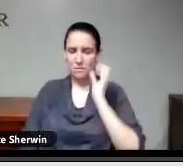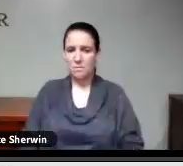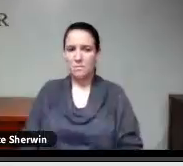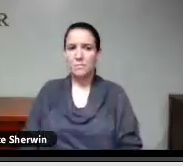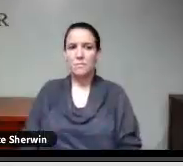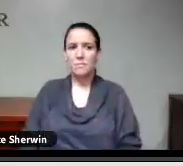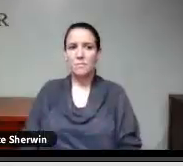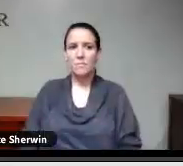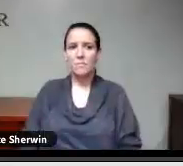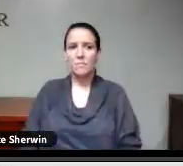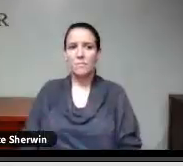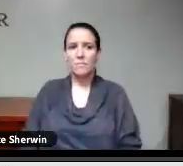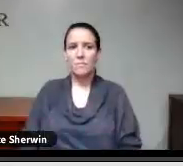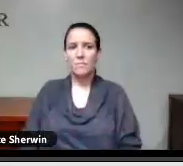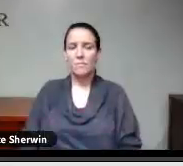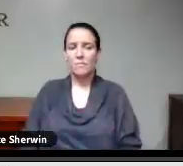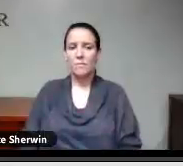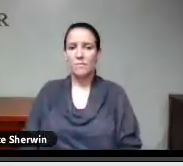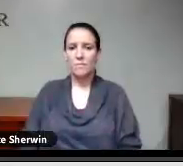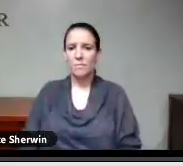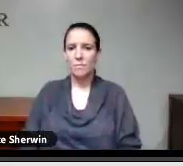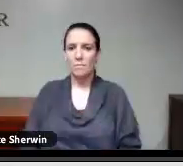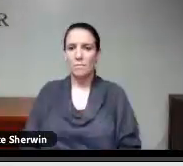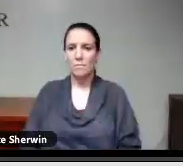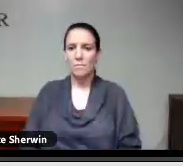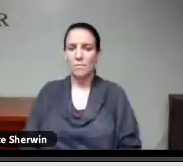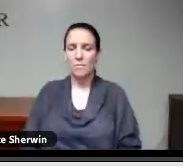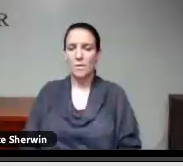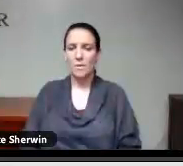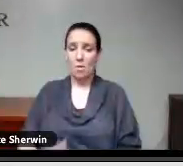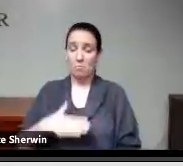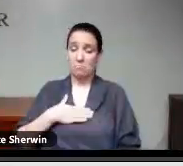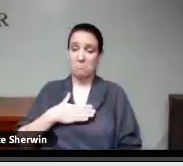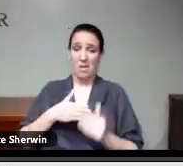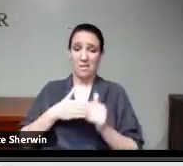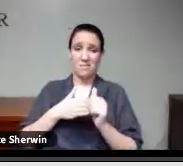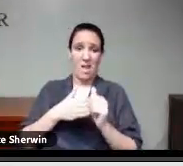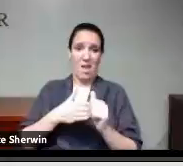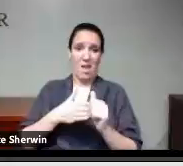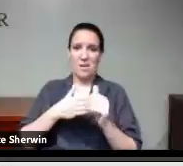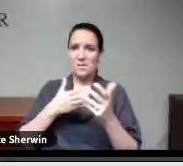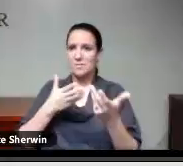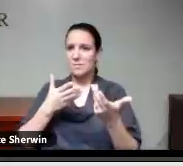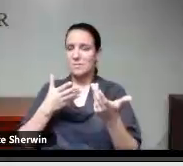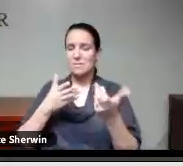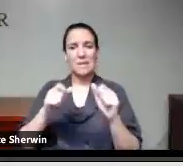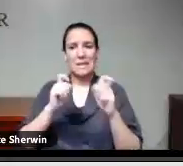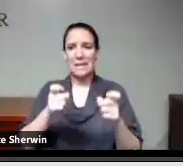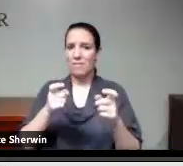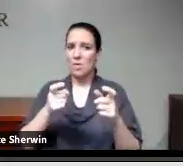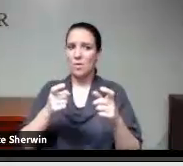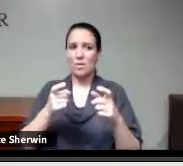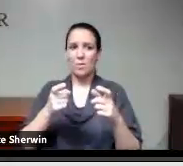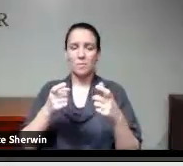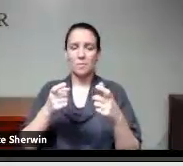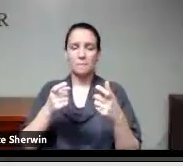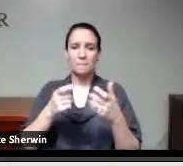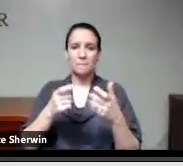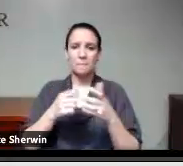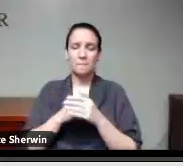would give related to diversity programs and services is making sure that in preparation for